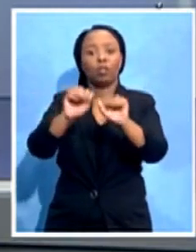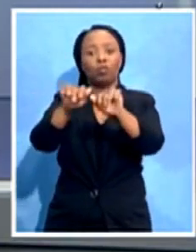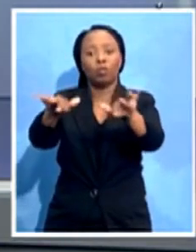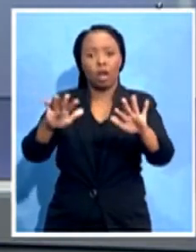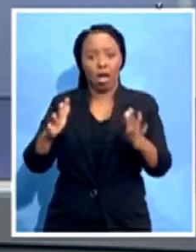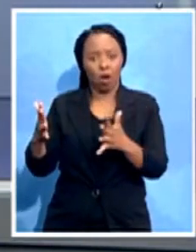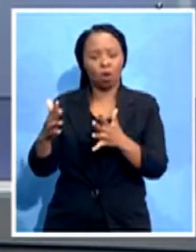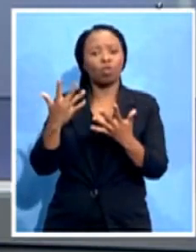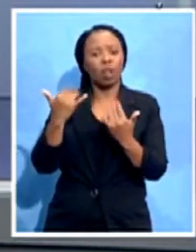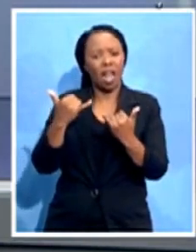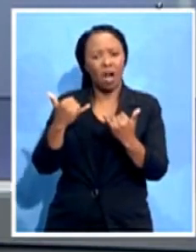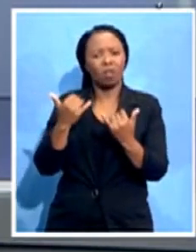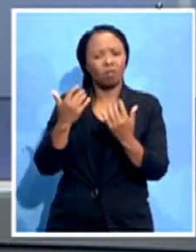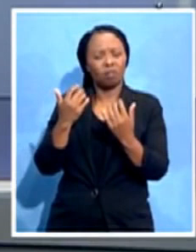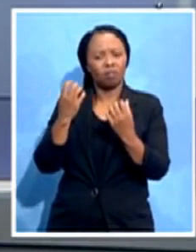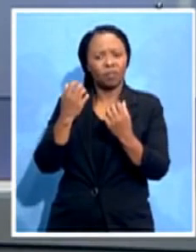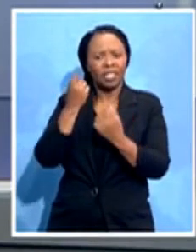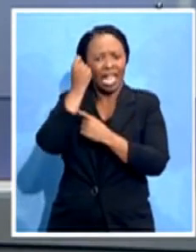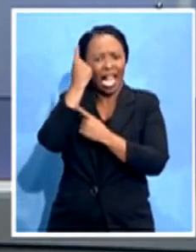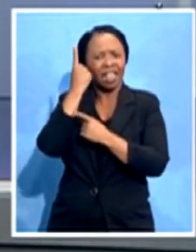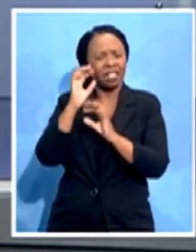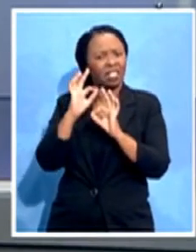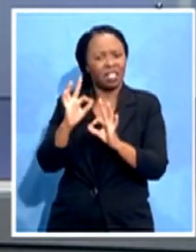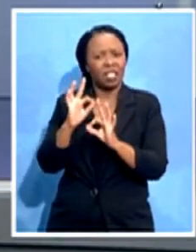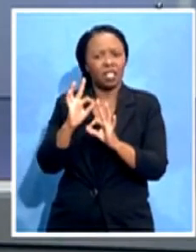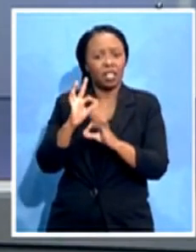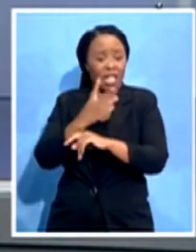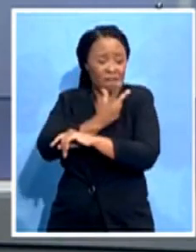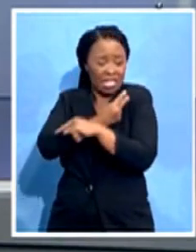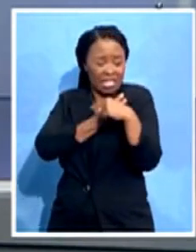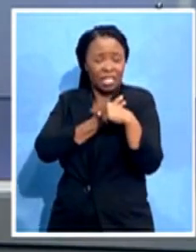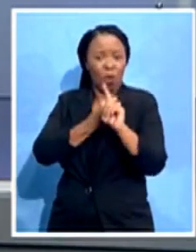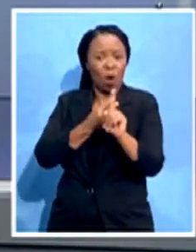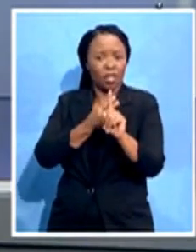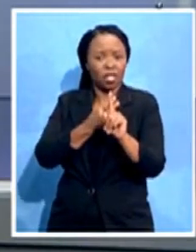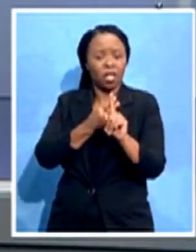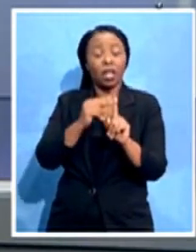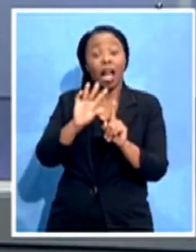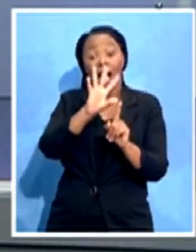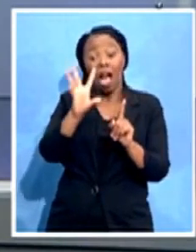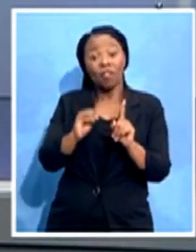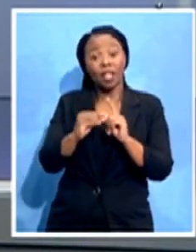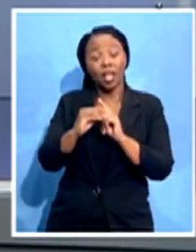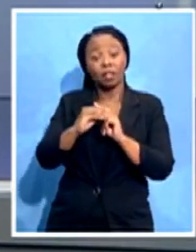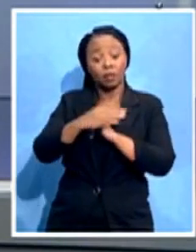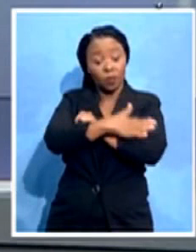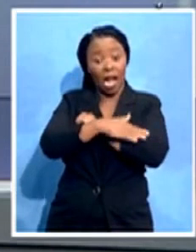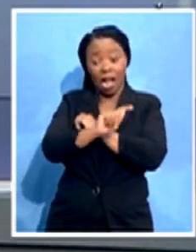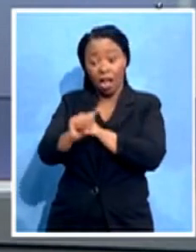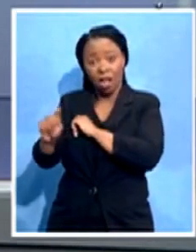apprehension to vaccines on the African continent? Does it linger heavily around the